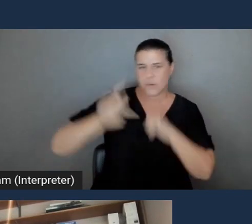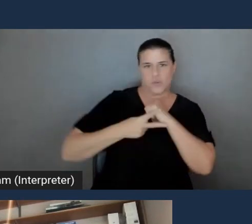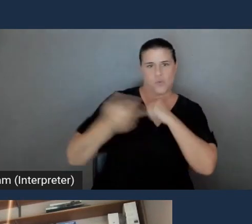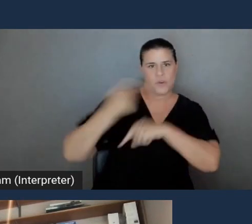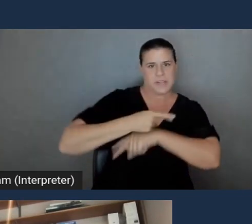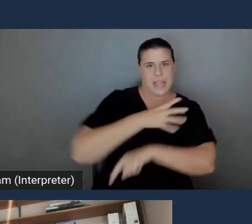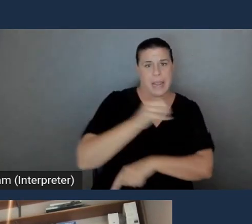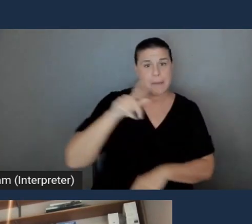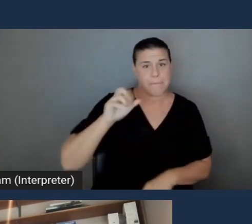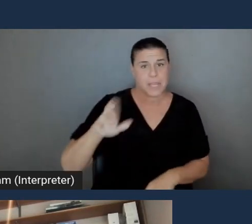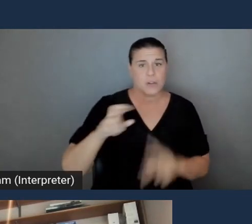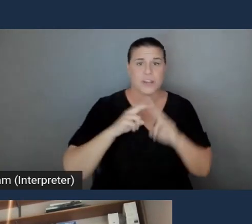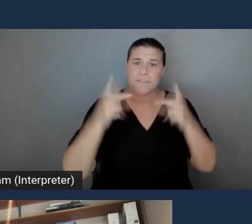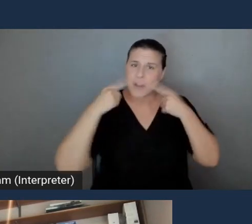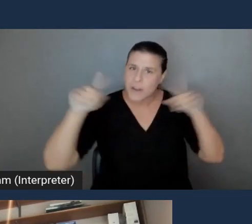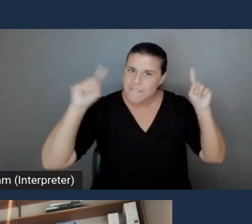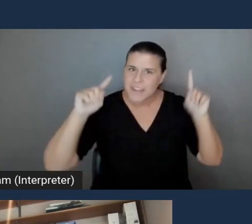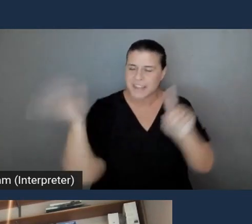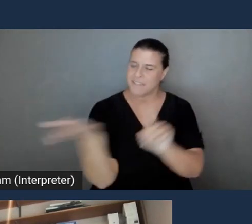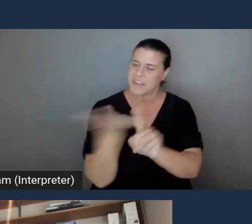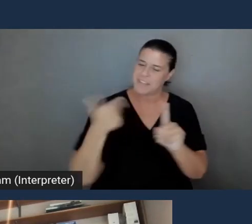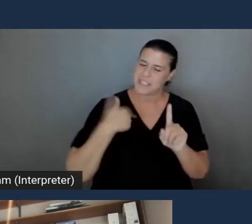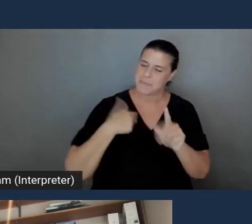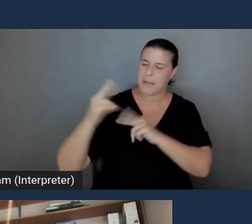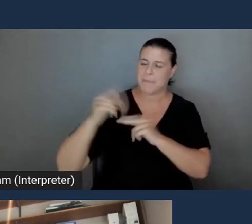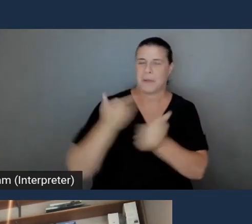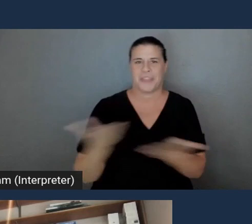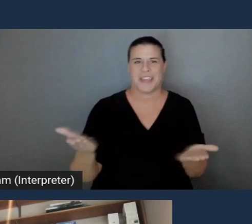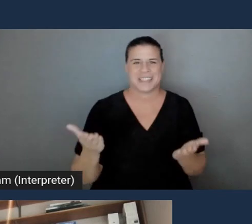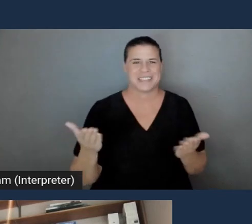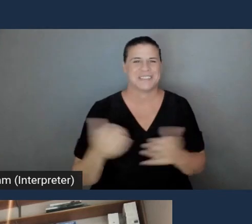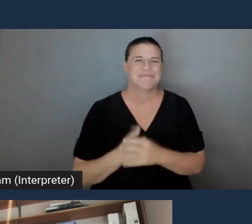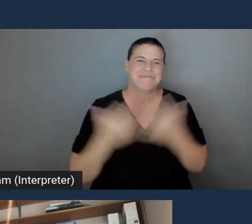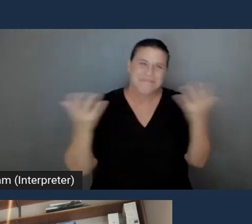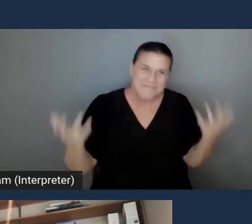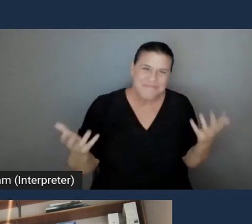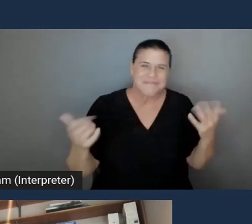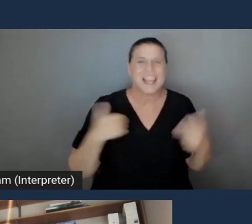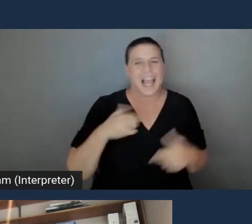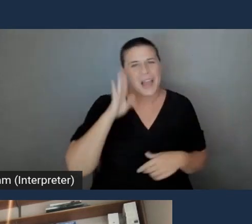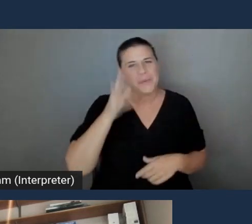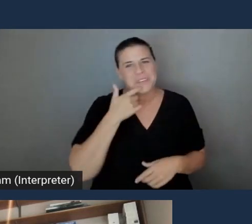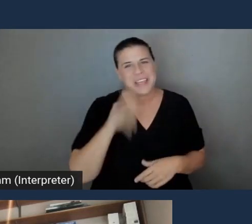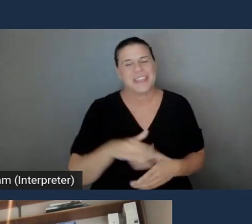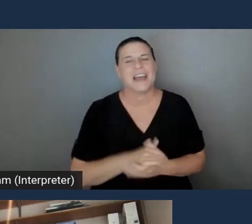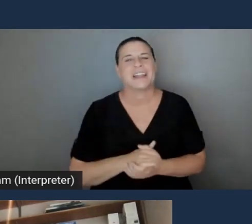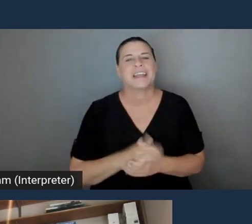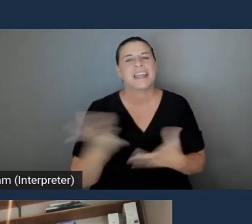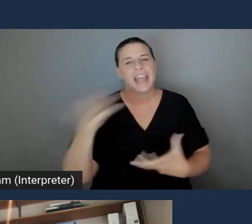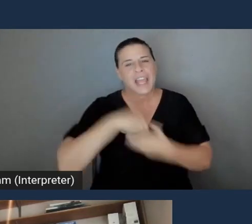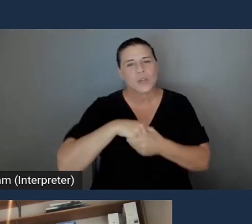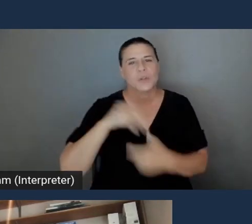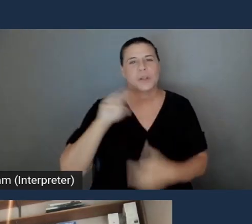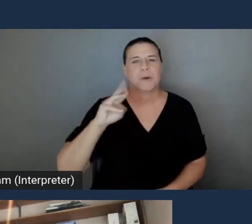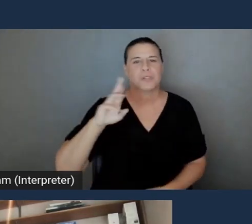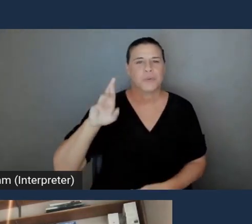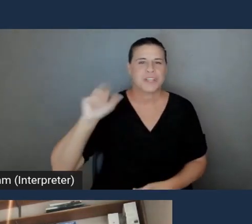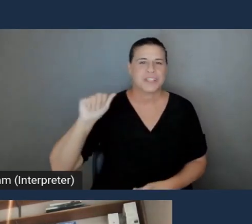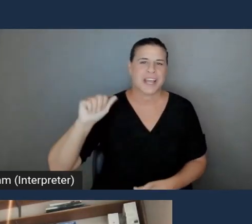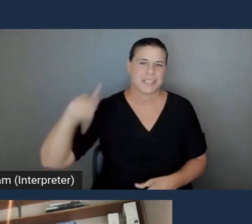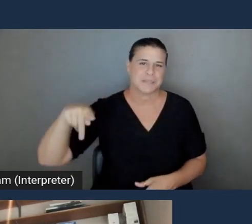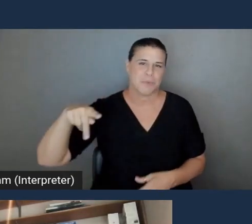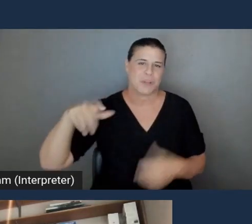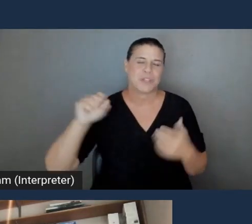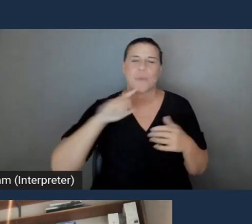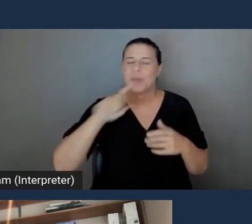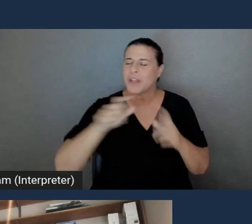And Peter is very effective at convincing me to build things. I will say that, including multi-region access points. So yeah,